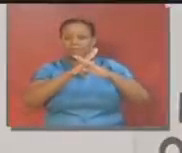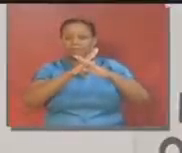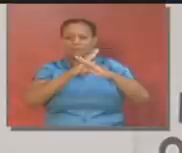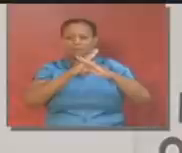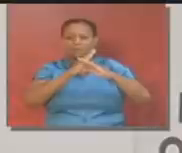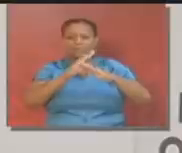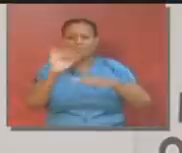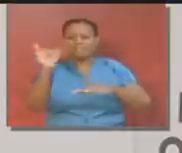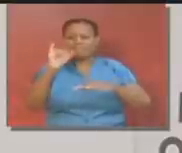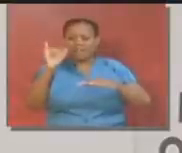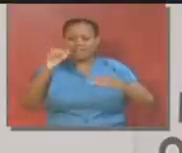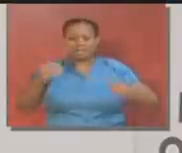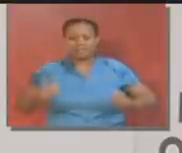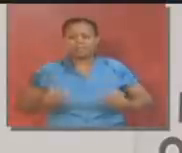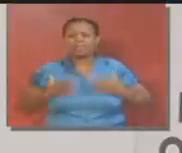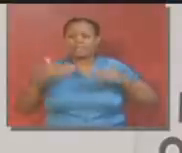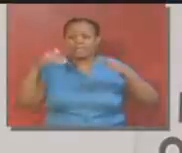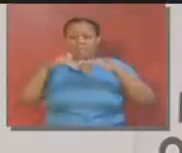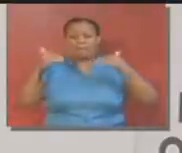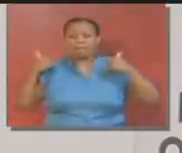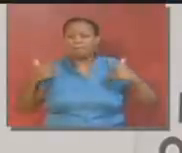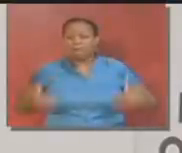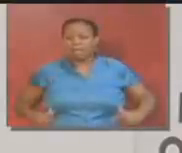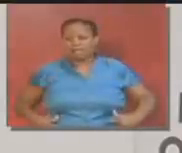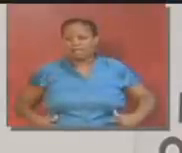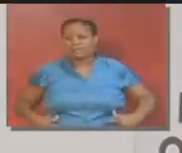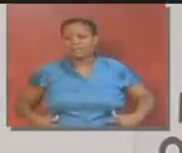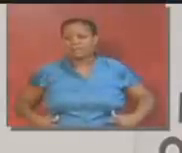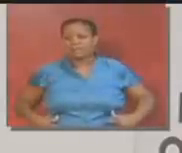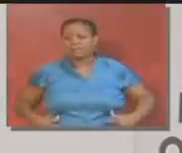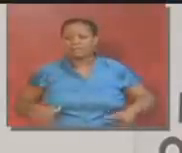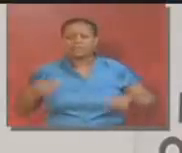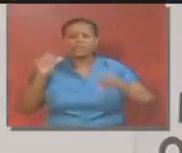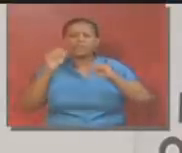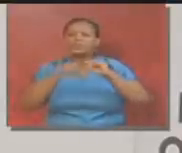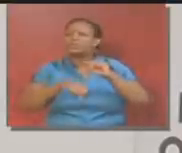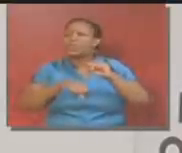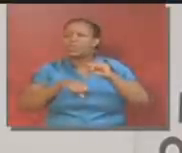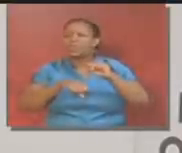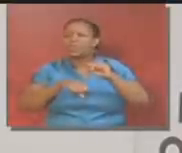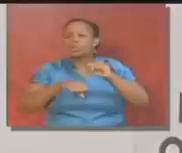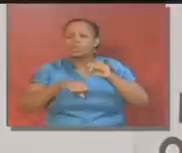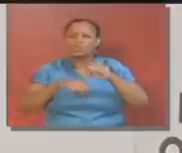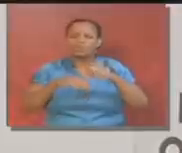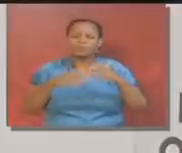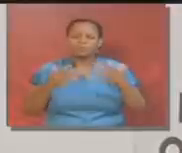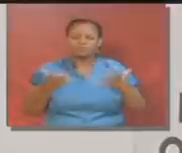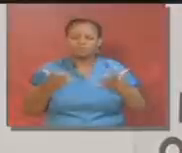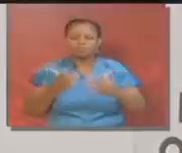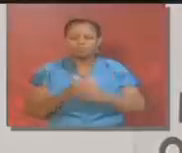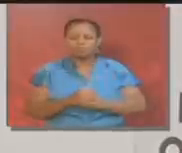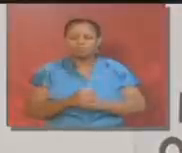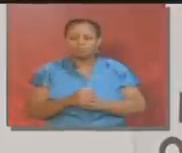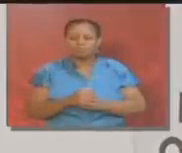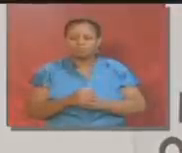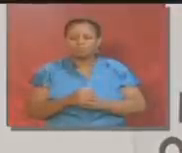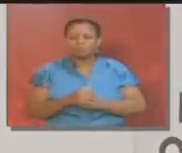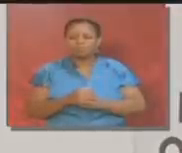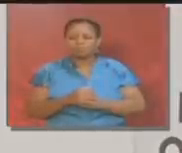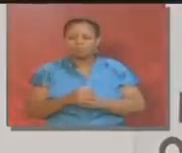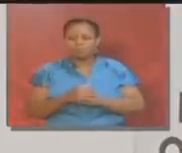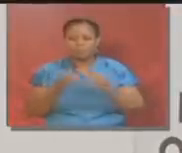if the smaller the spike of COVID, the smaller the spike of MIS-C. And in fact, the greater the amount of